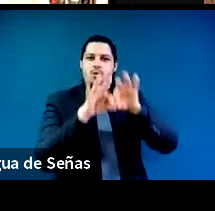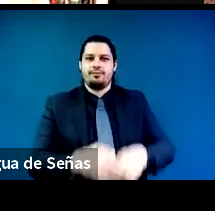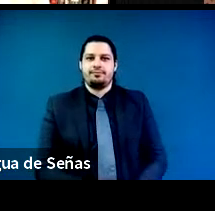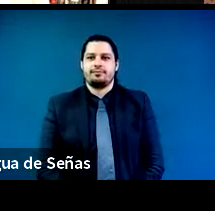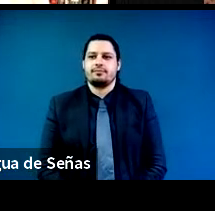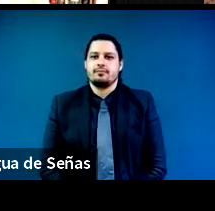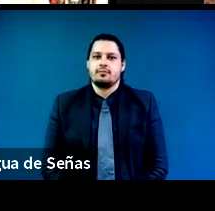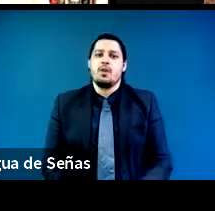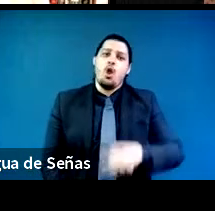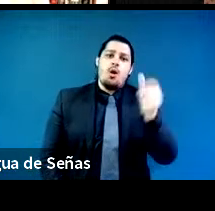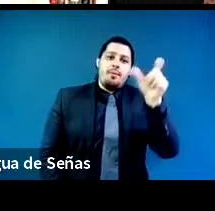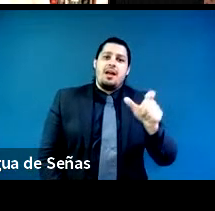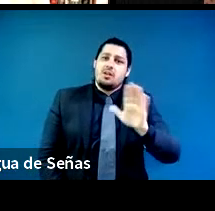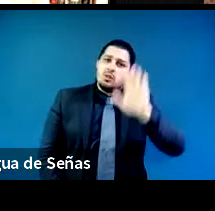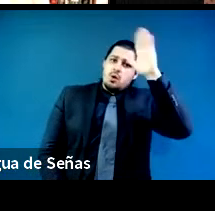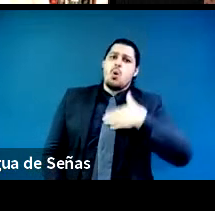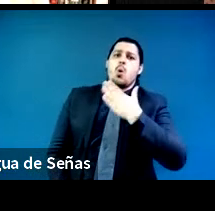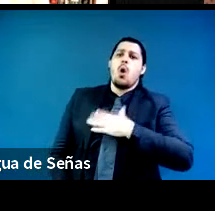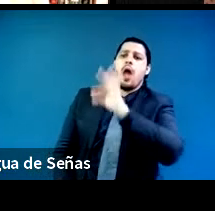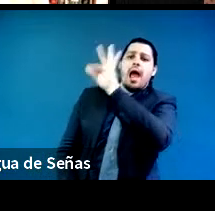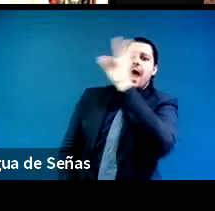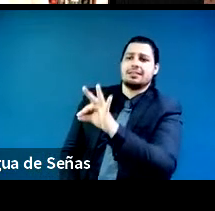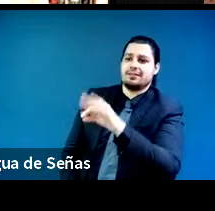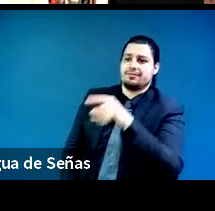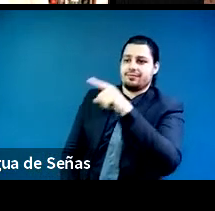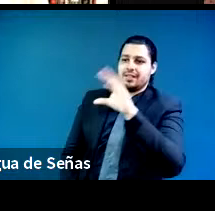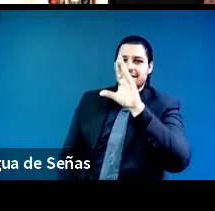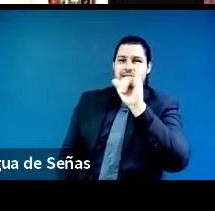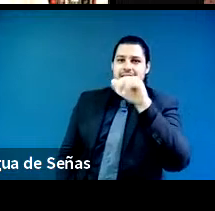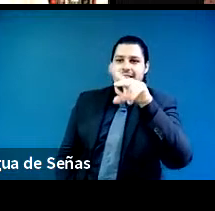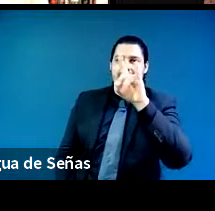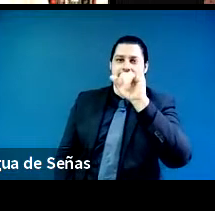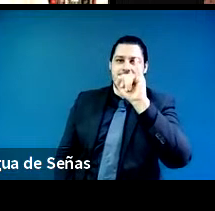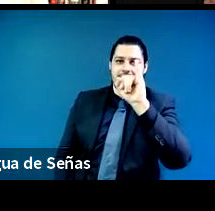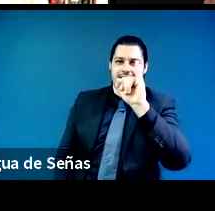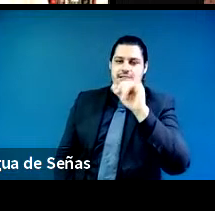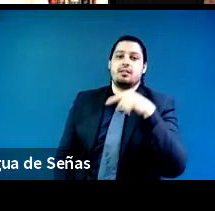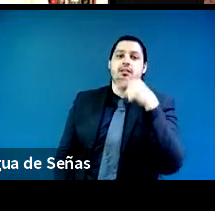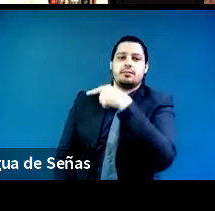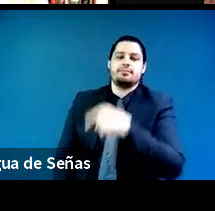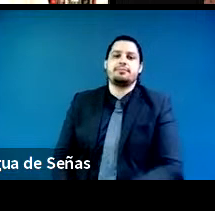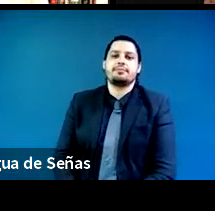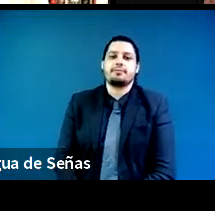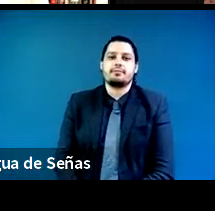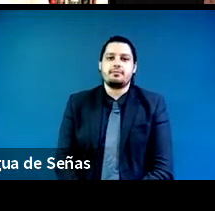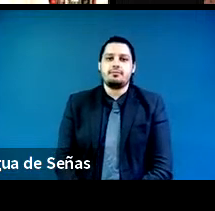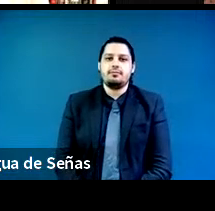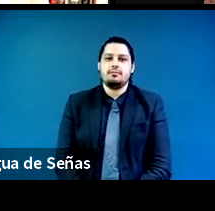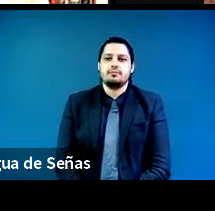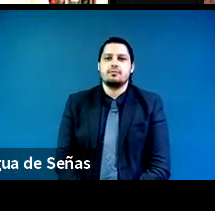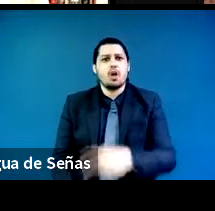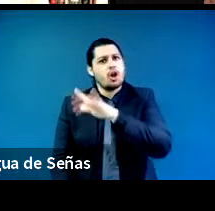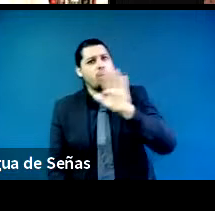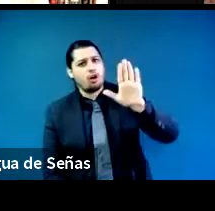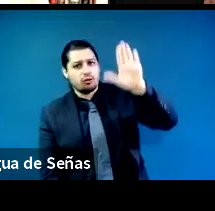be safeguarded, especially in an Islamic cultural context? I don't know if you could speak to this.